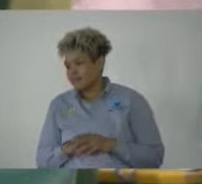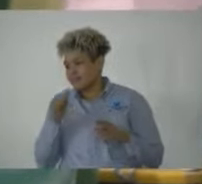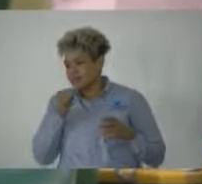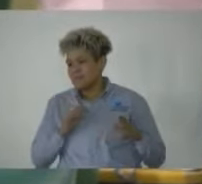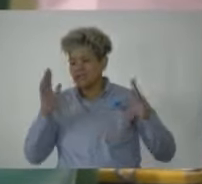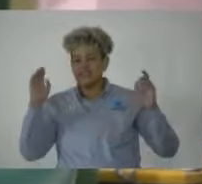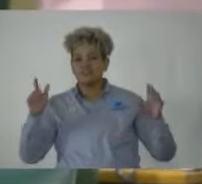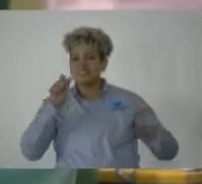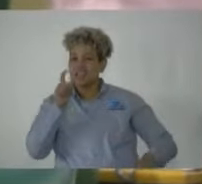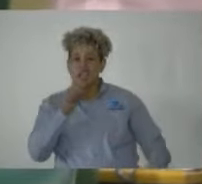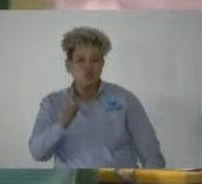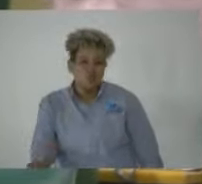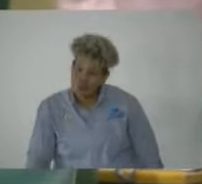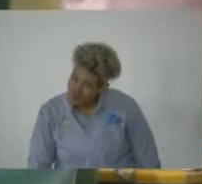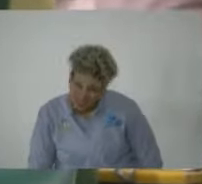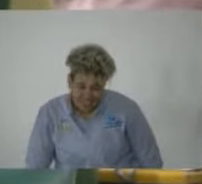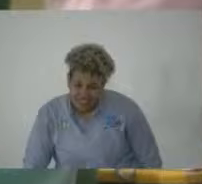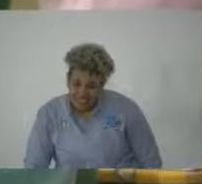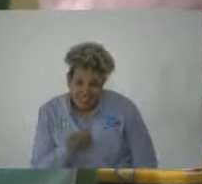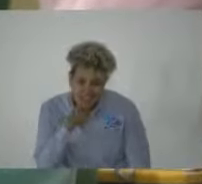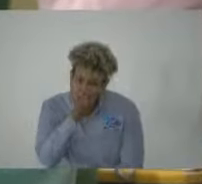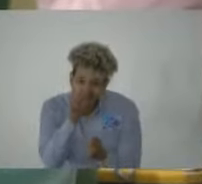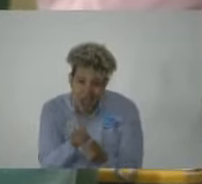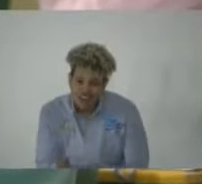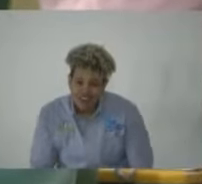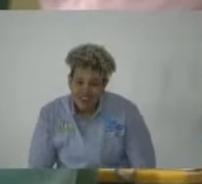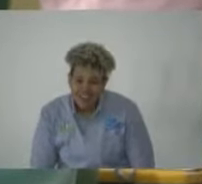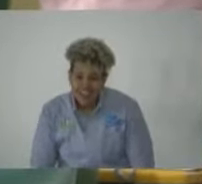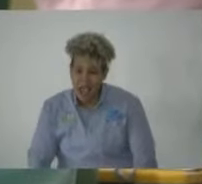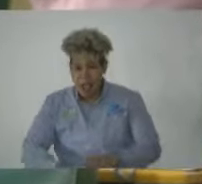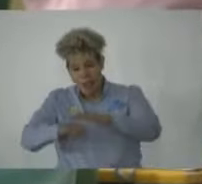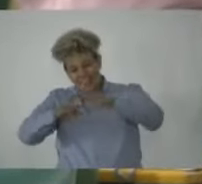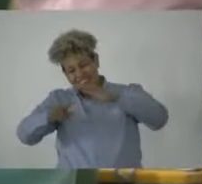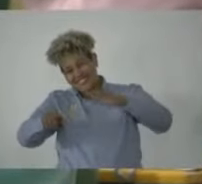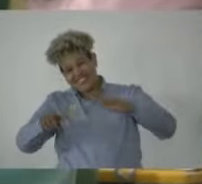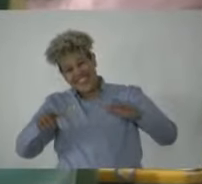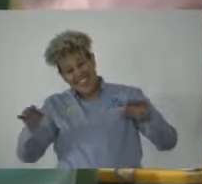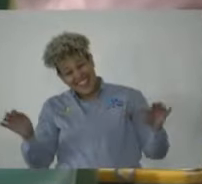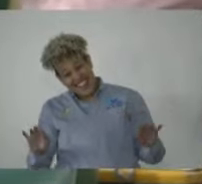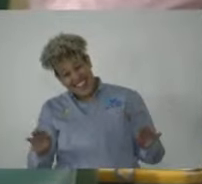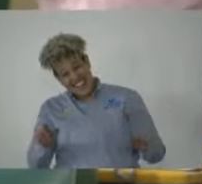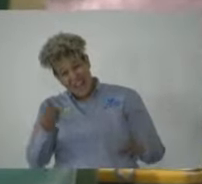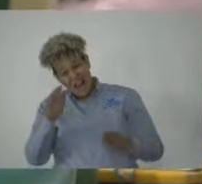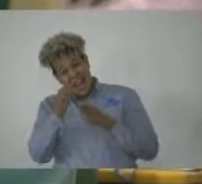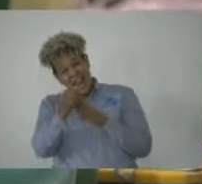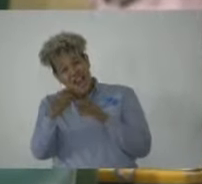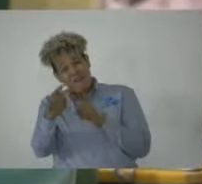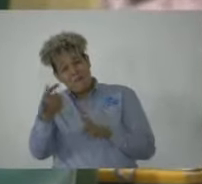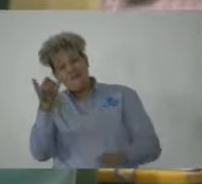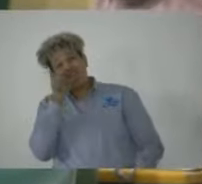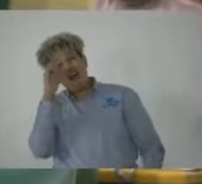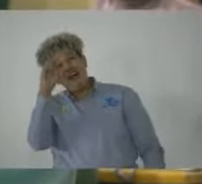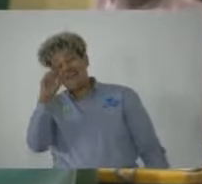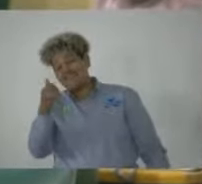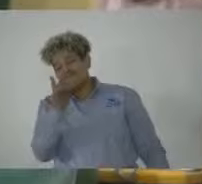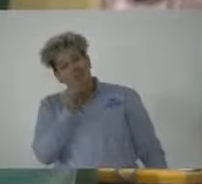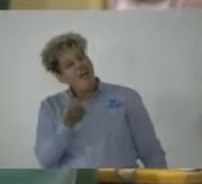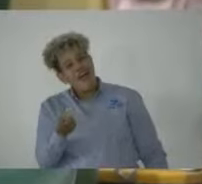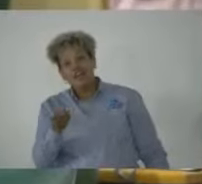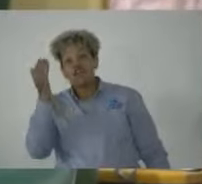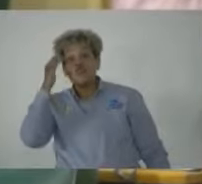it is inaccurate. And it is beneath the leader of the opposition to mislead in this way. He knows that the rate